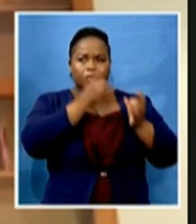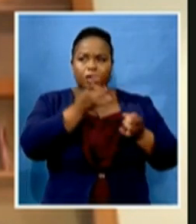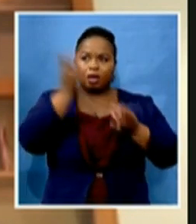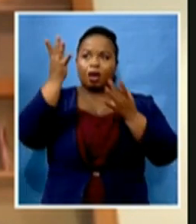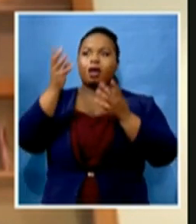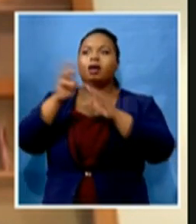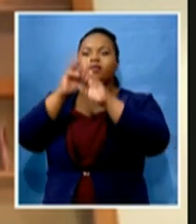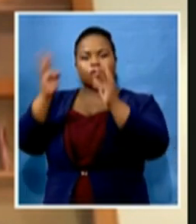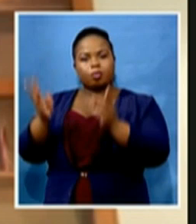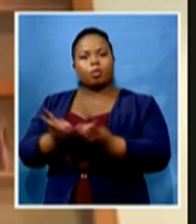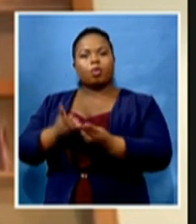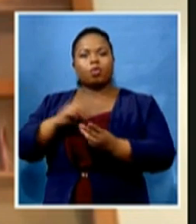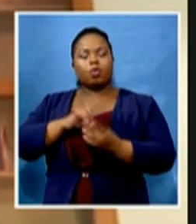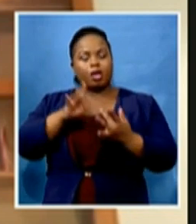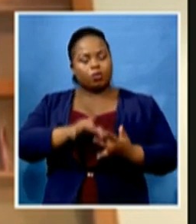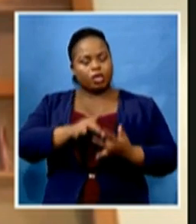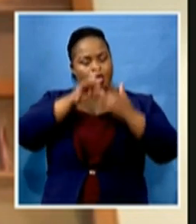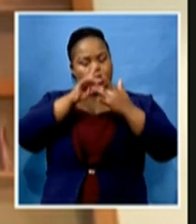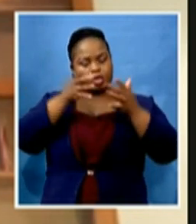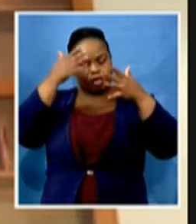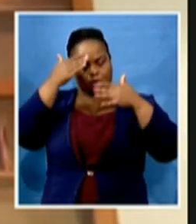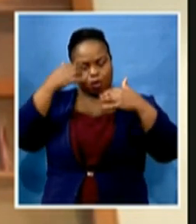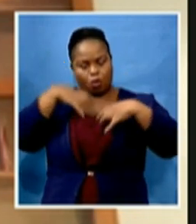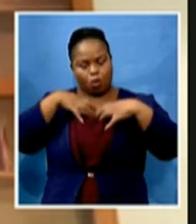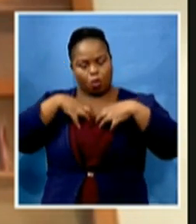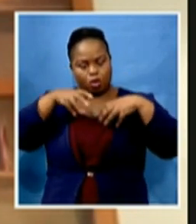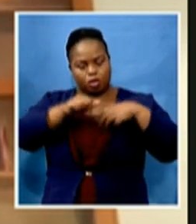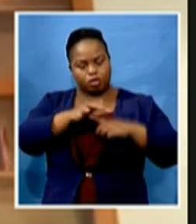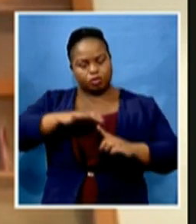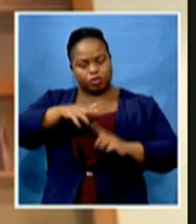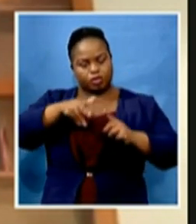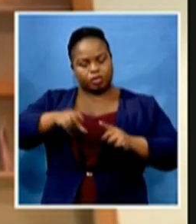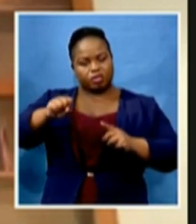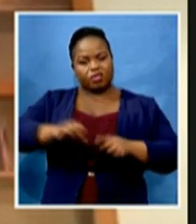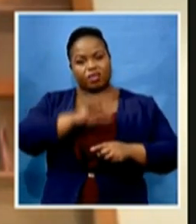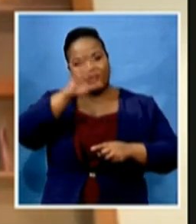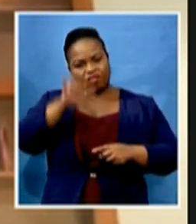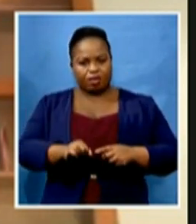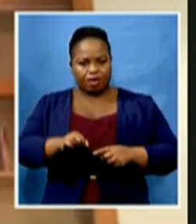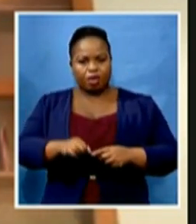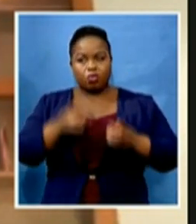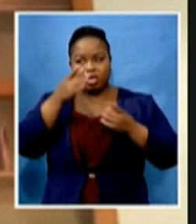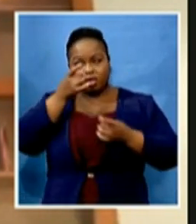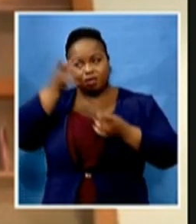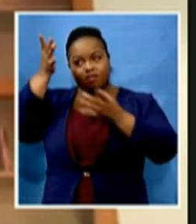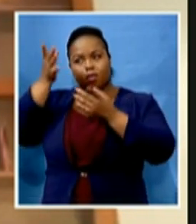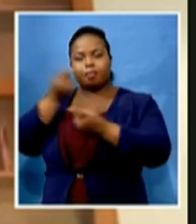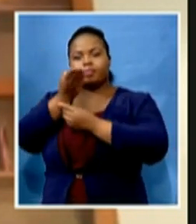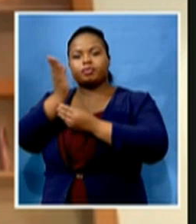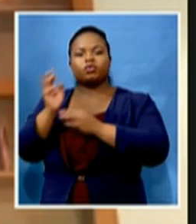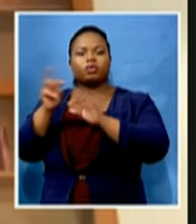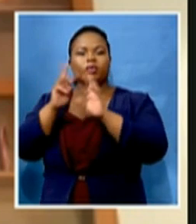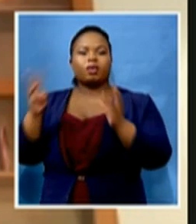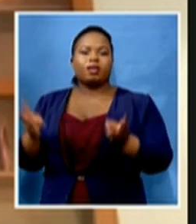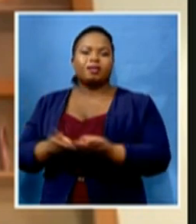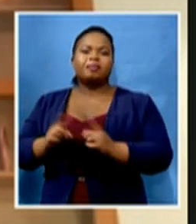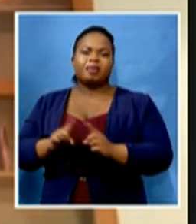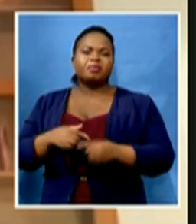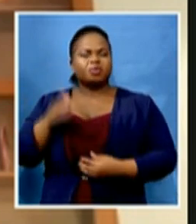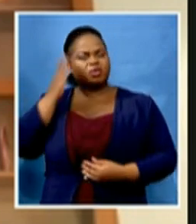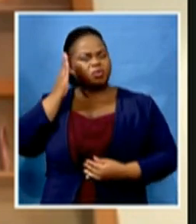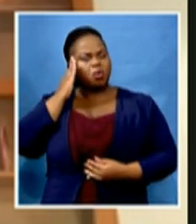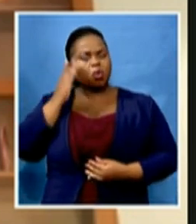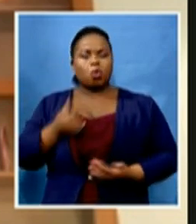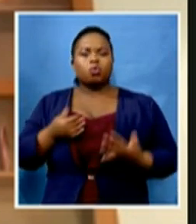situation. So we've also understood that there is no immediate right or wrong here. It's a matter of doing your